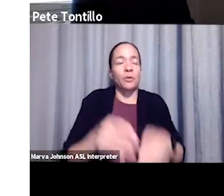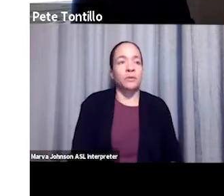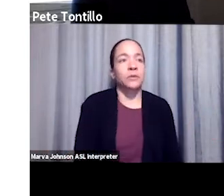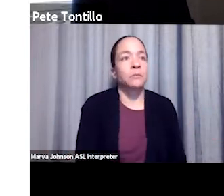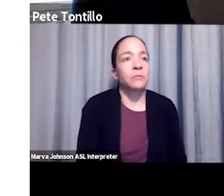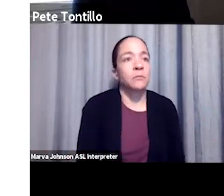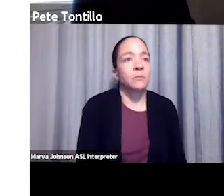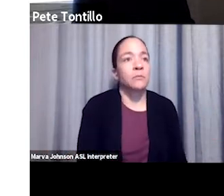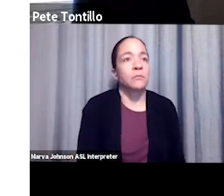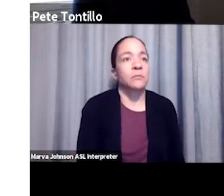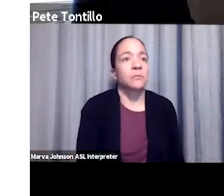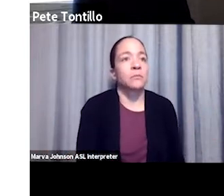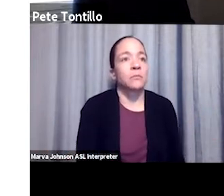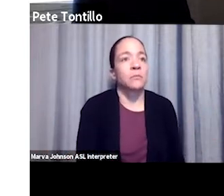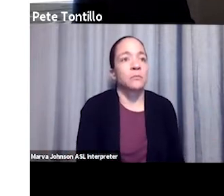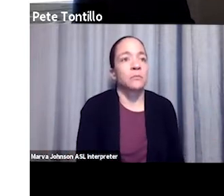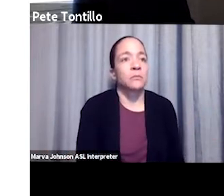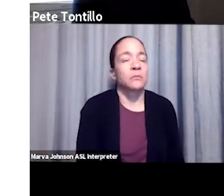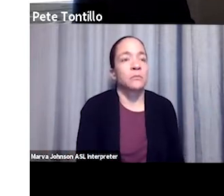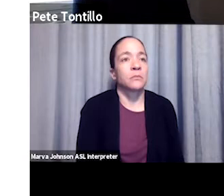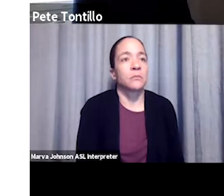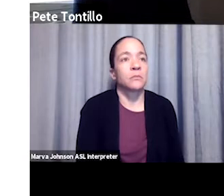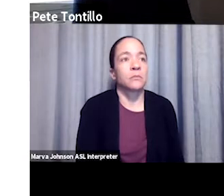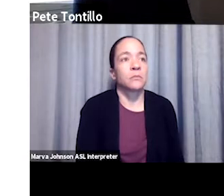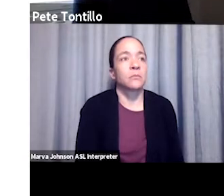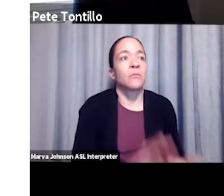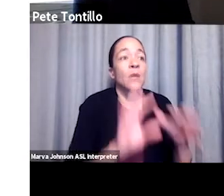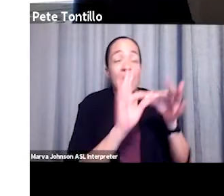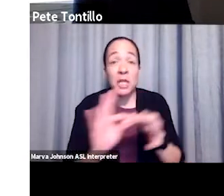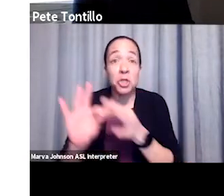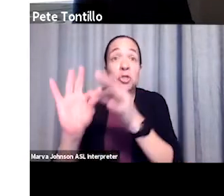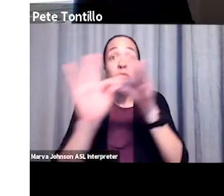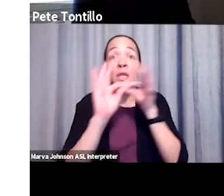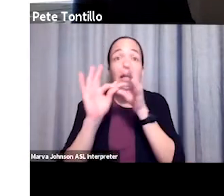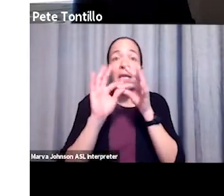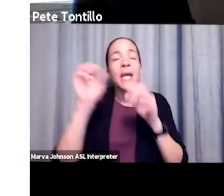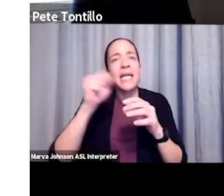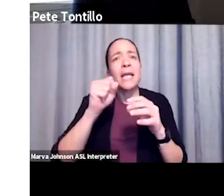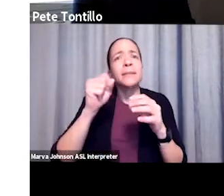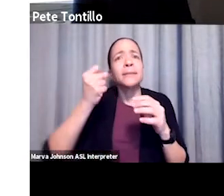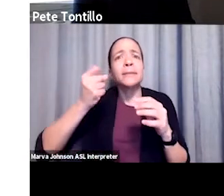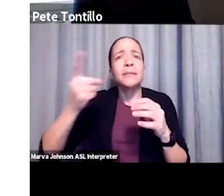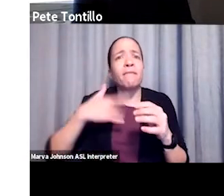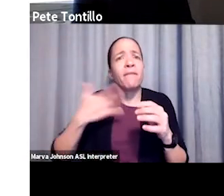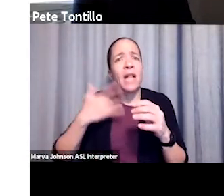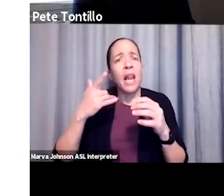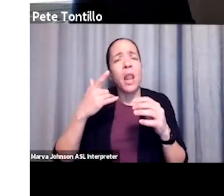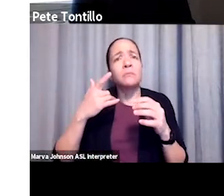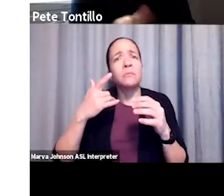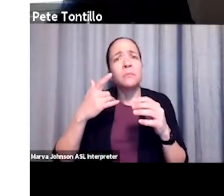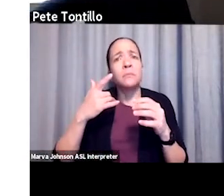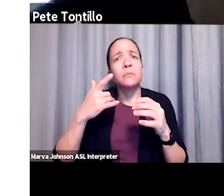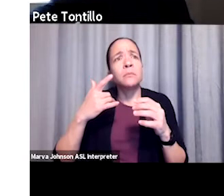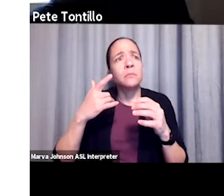a lot of unity. For example, very large majorities of Americans agreeing that being responsible is extremely important. And what struck us was not only